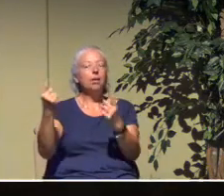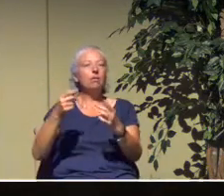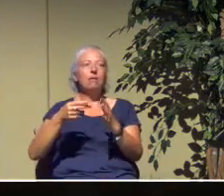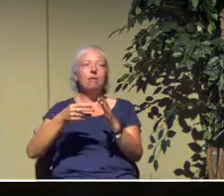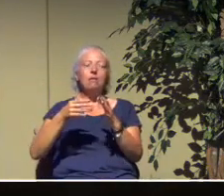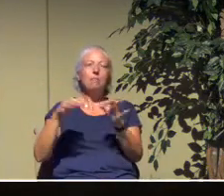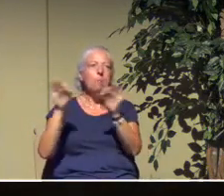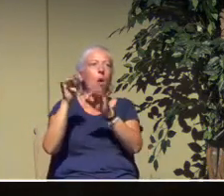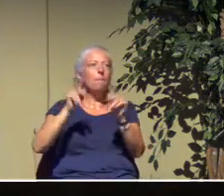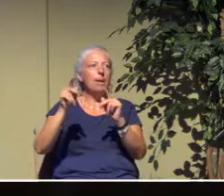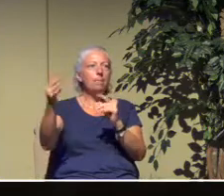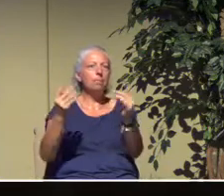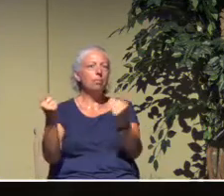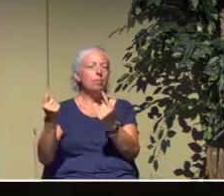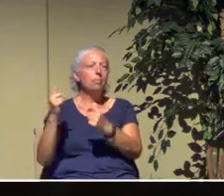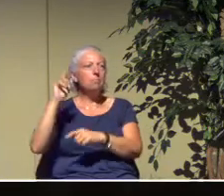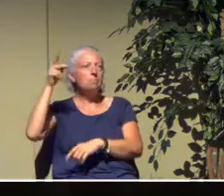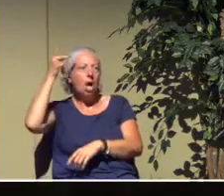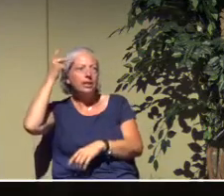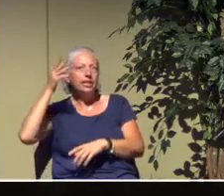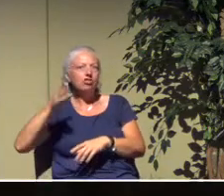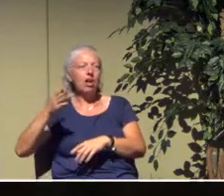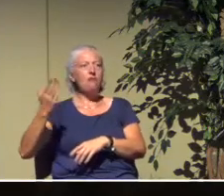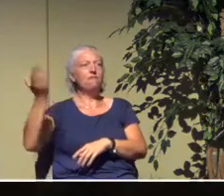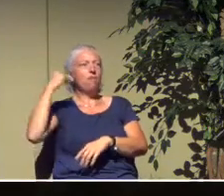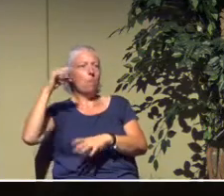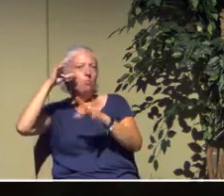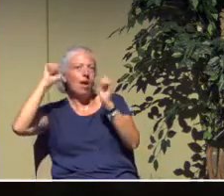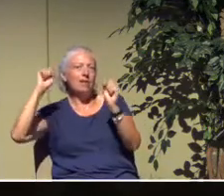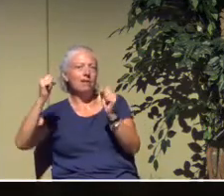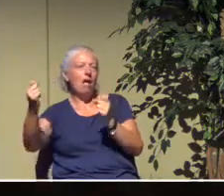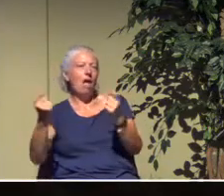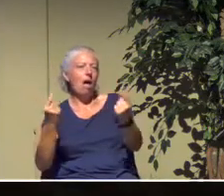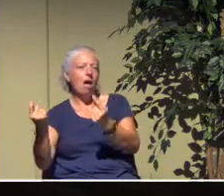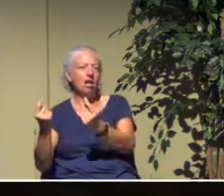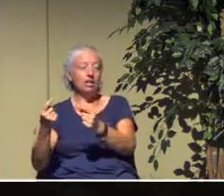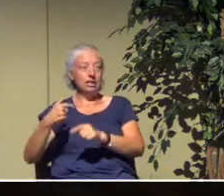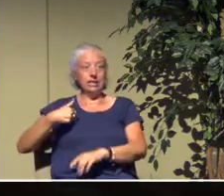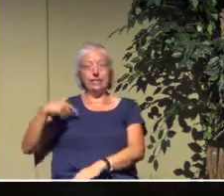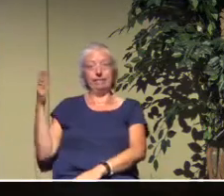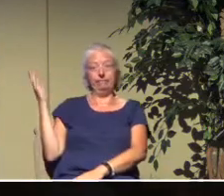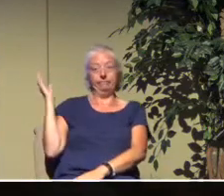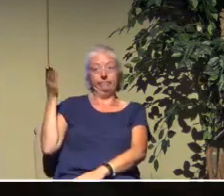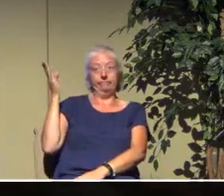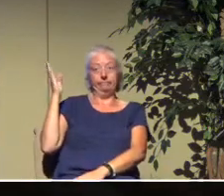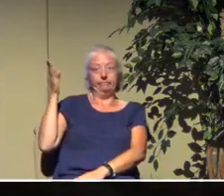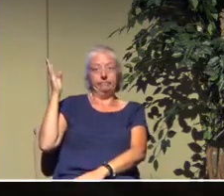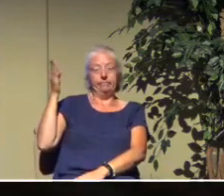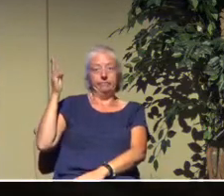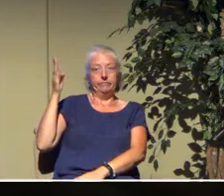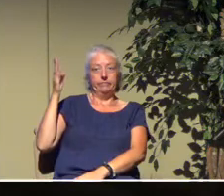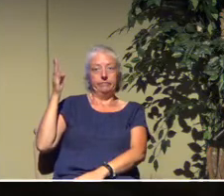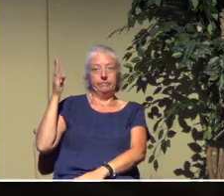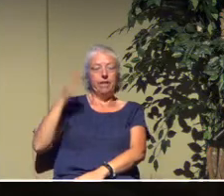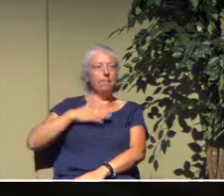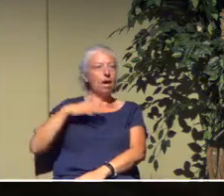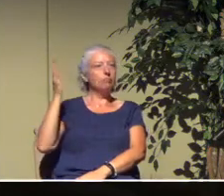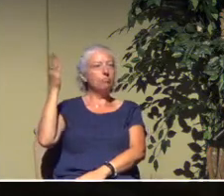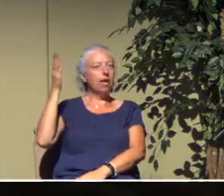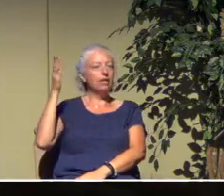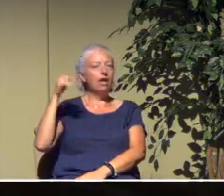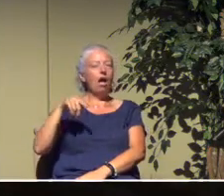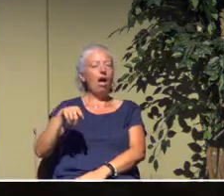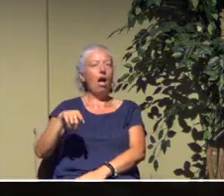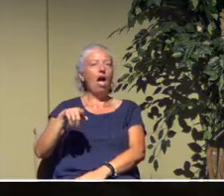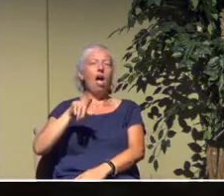and politicians, presidents, former presidents of the United States. And I was speaking at Radio City Music Hall, and I gave my speech, and it was rated the